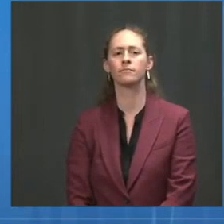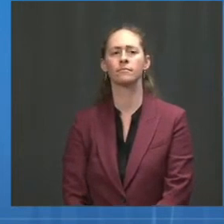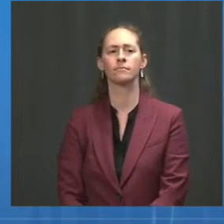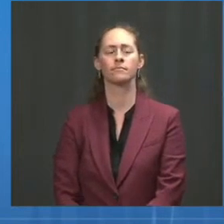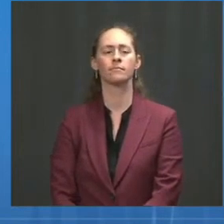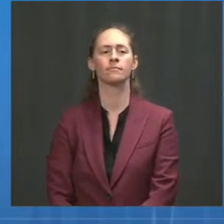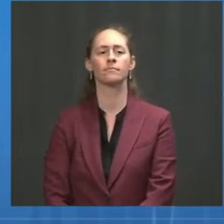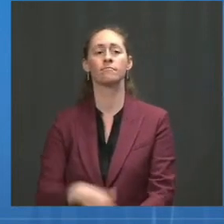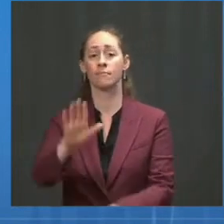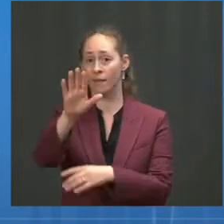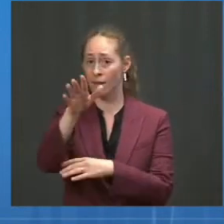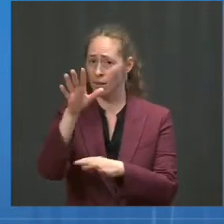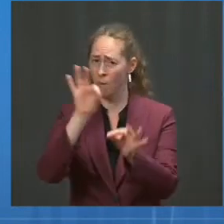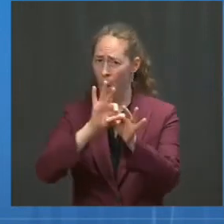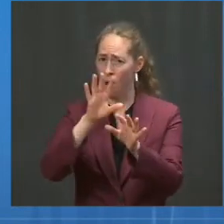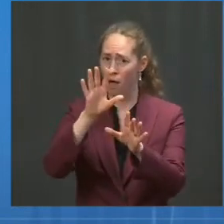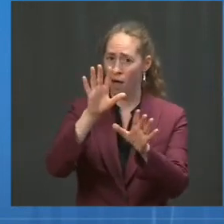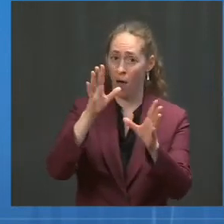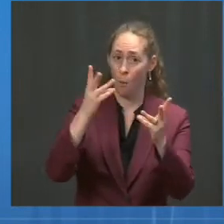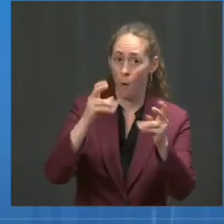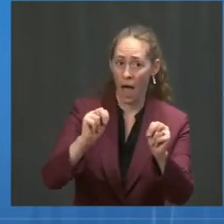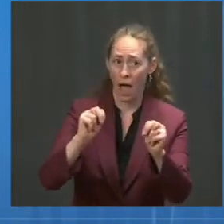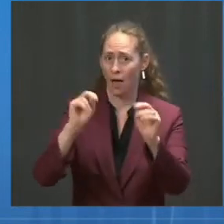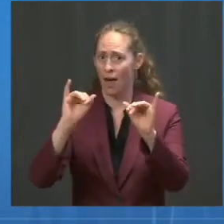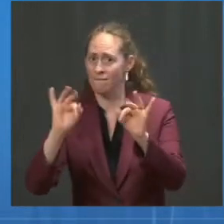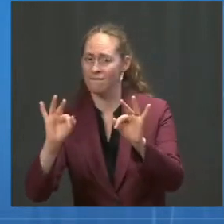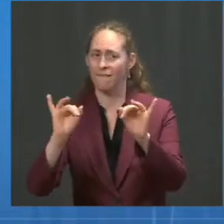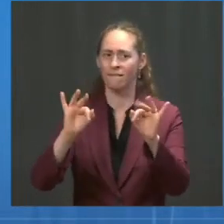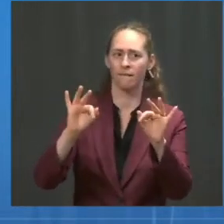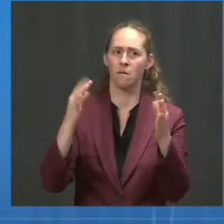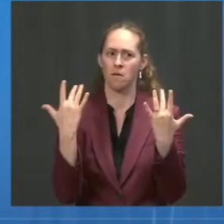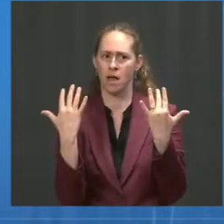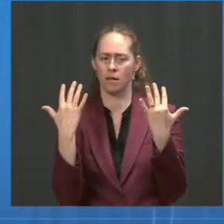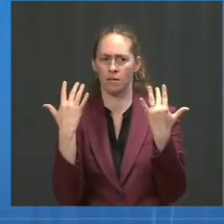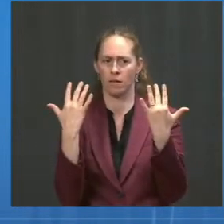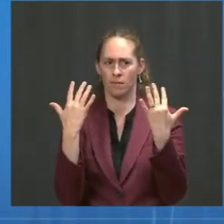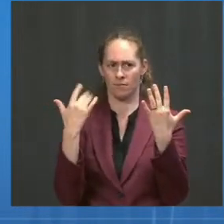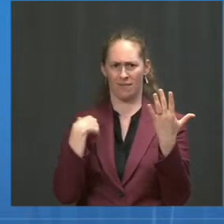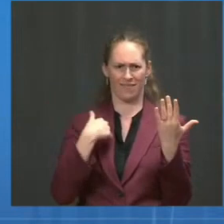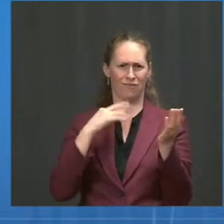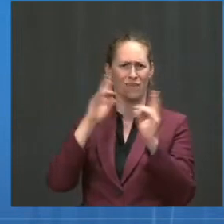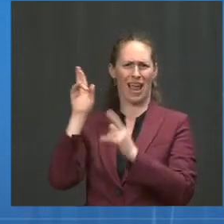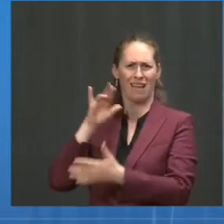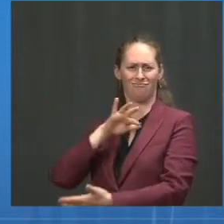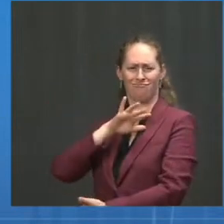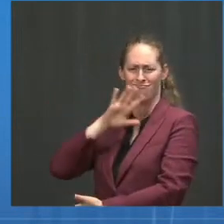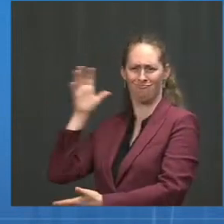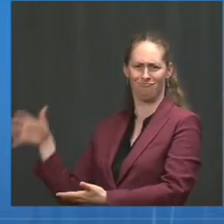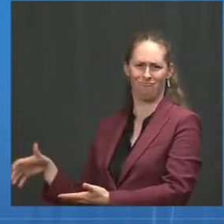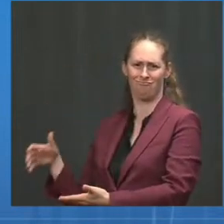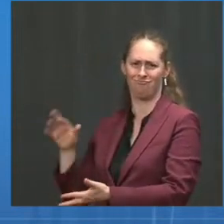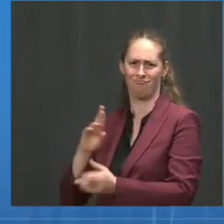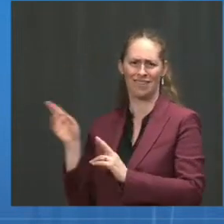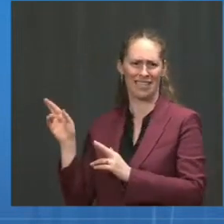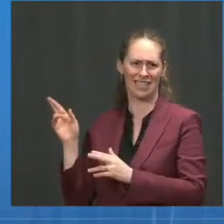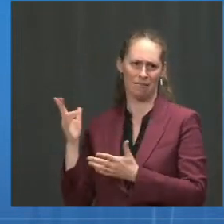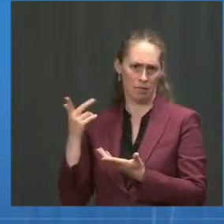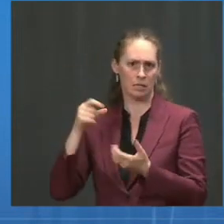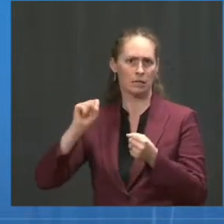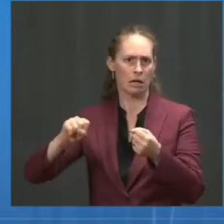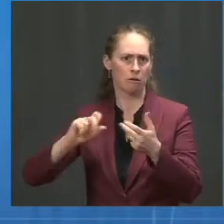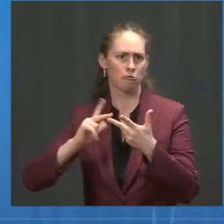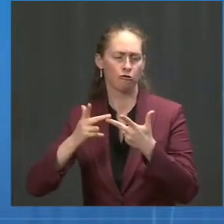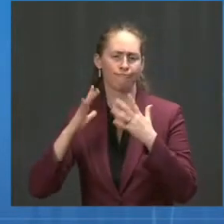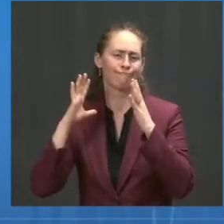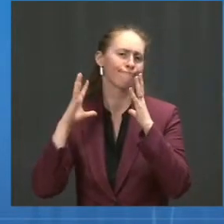and when there's a decision, we are prepared, we have the supply, and people will be able to get a booster in a fast and efficient